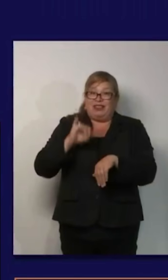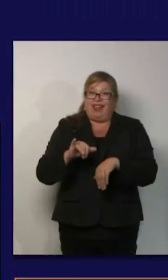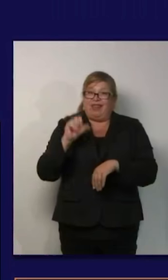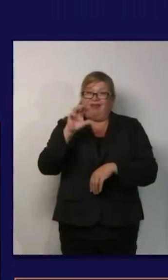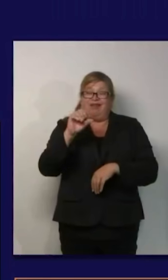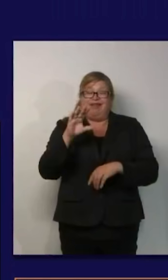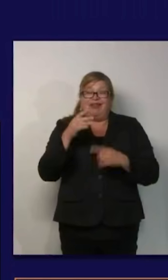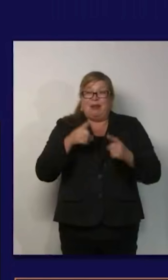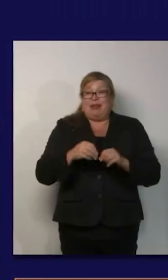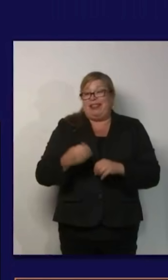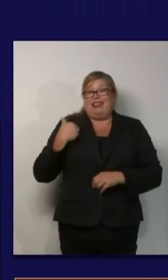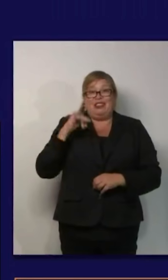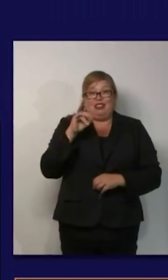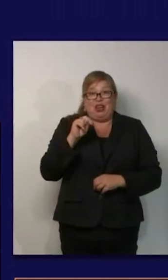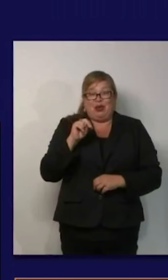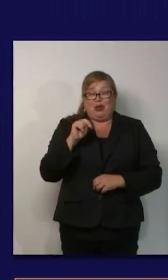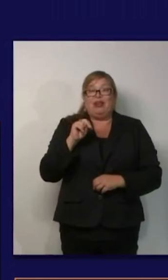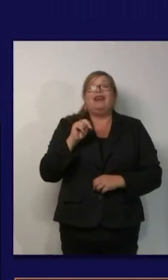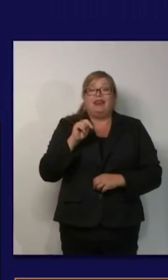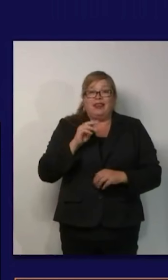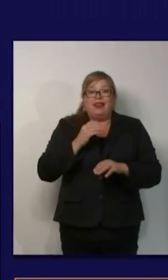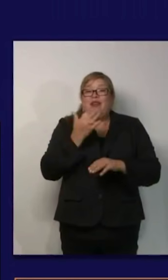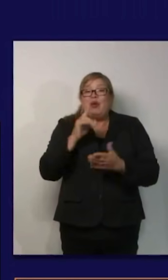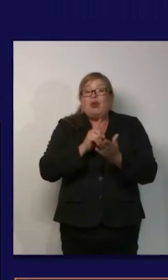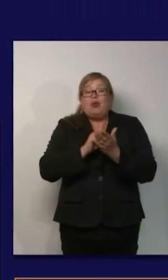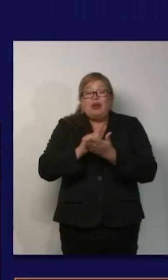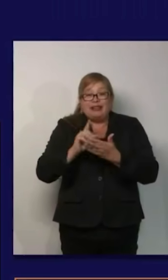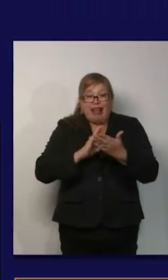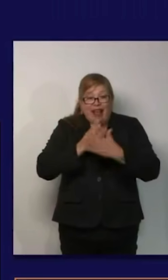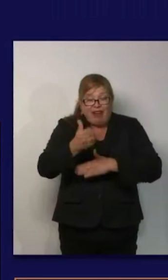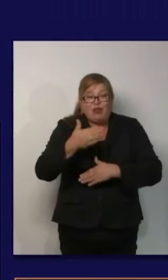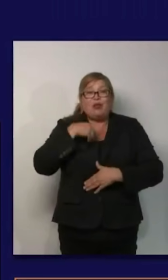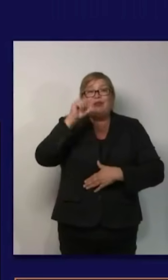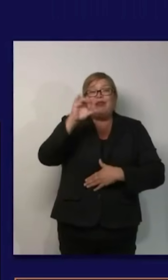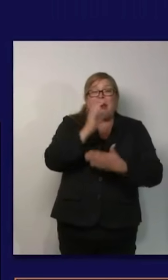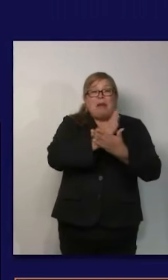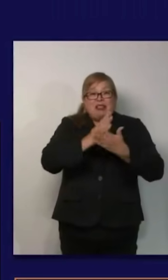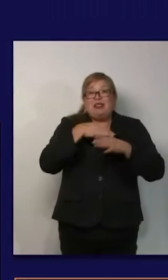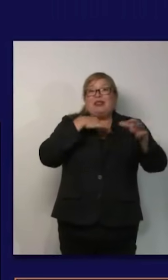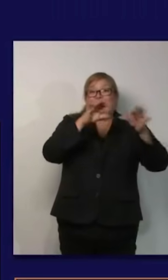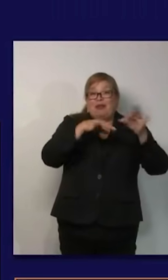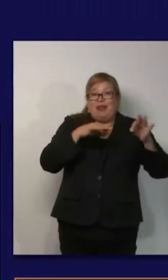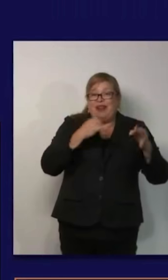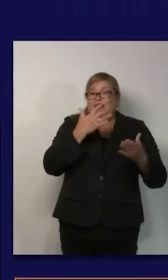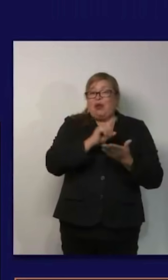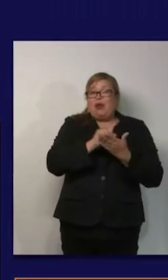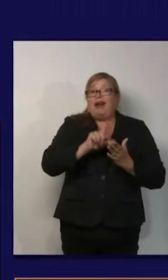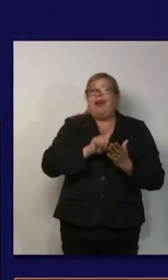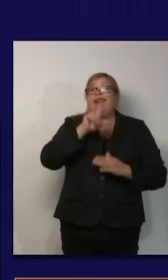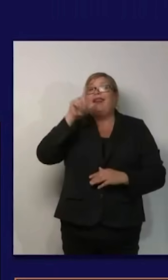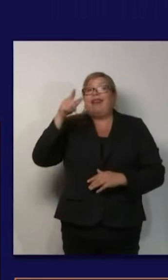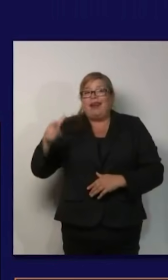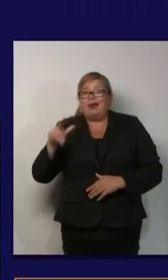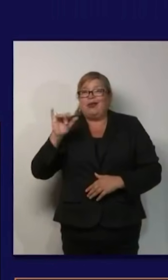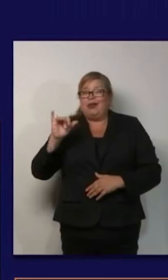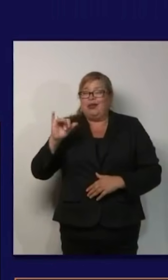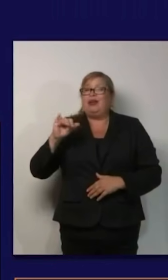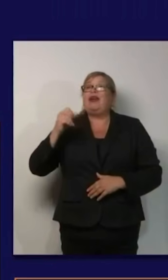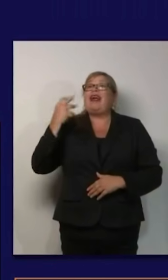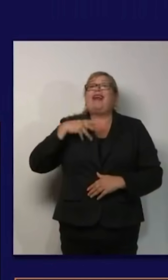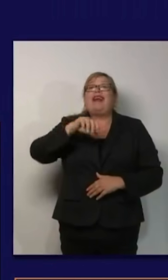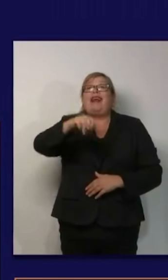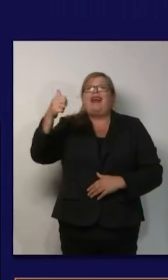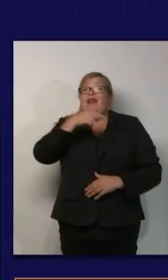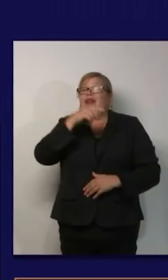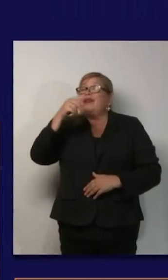A few weeks after that budget, we started to work with the federal government on repatriation flights coming over from mainland